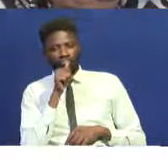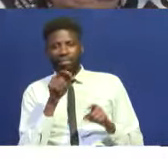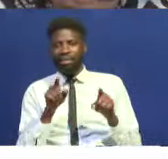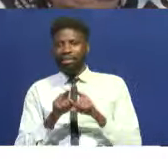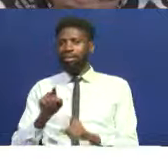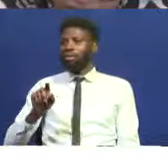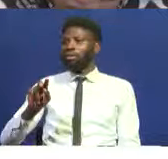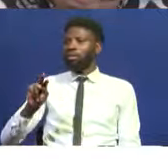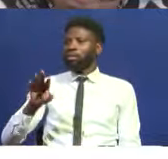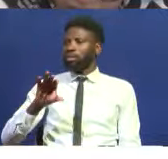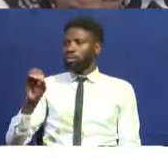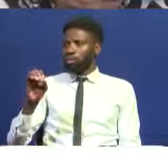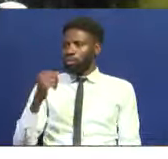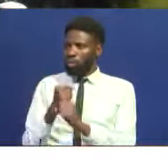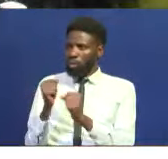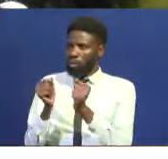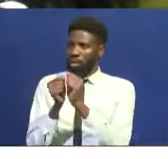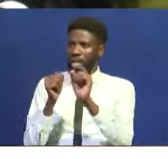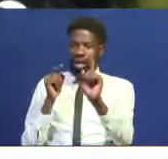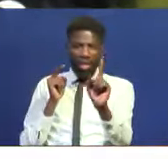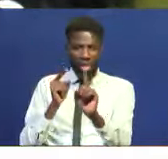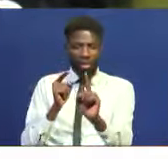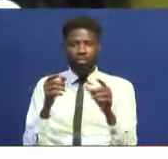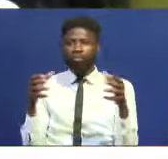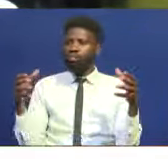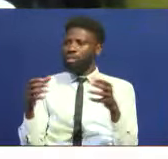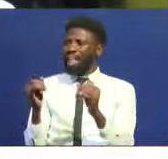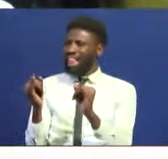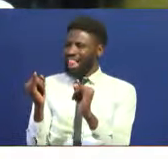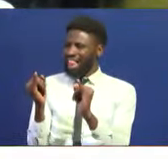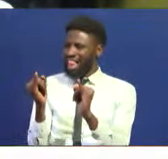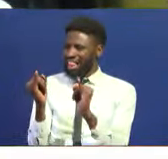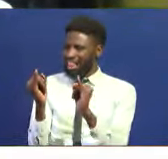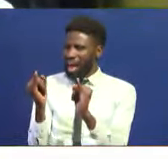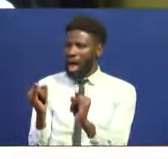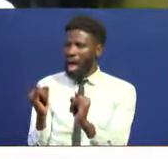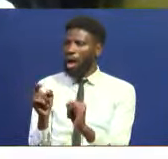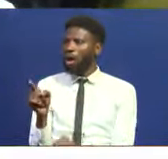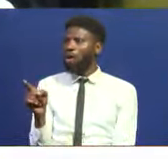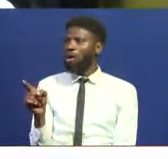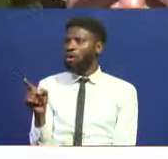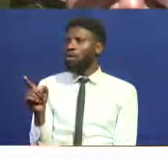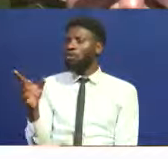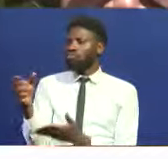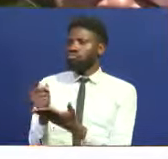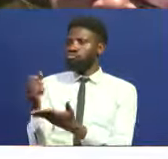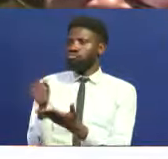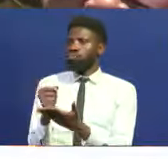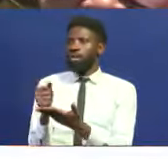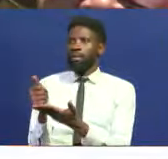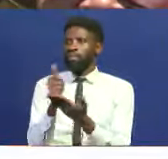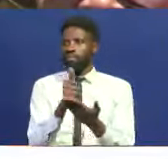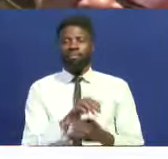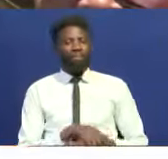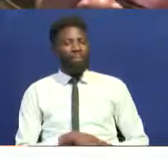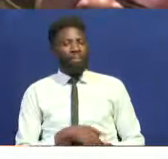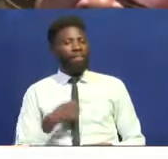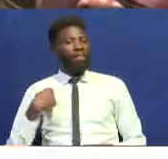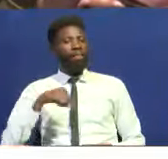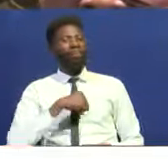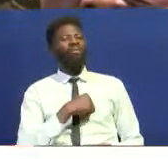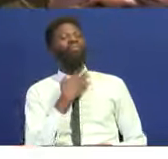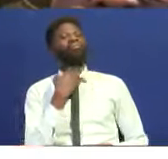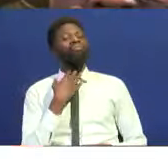organizations to absorb fresh graduates. We are improving on the caliber and the quality of the personnel within government and other